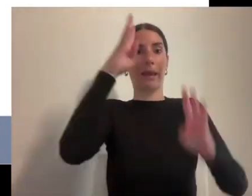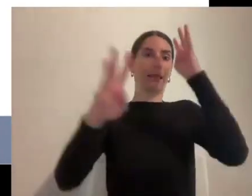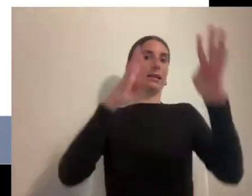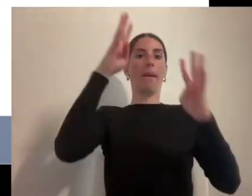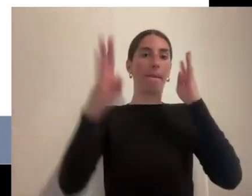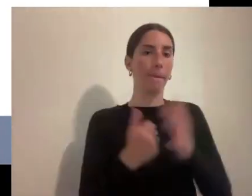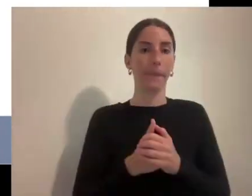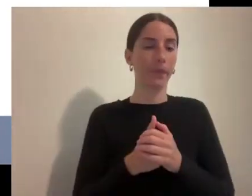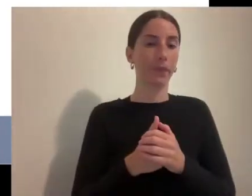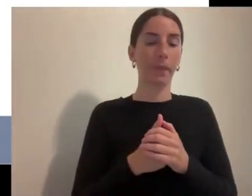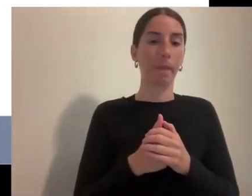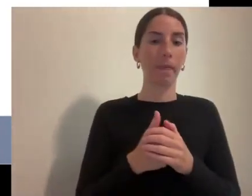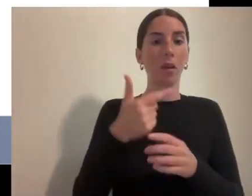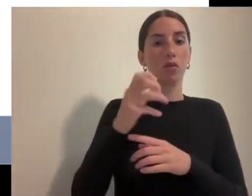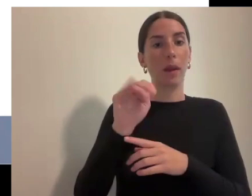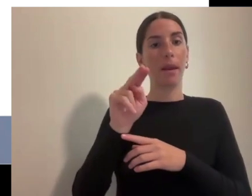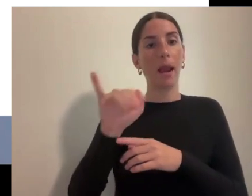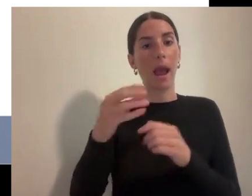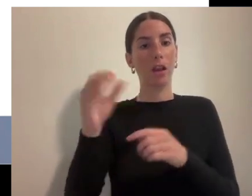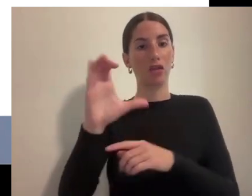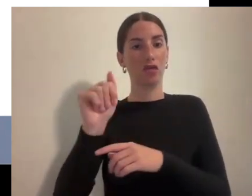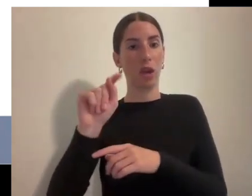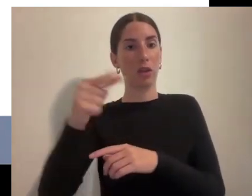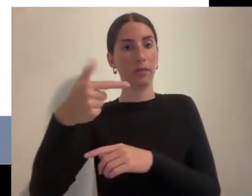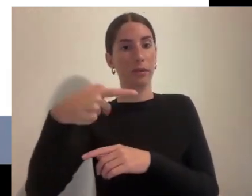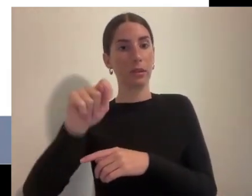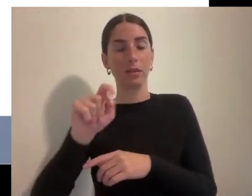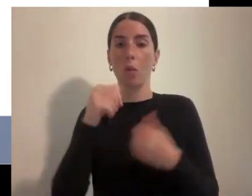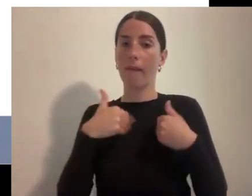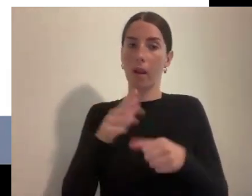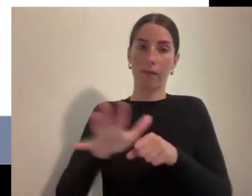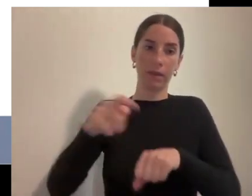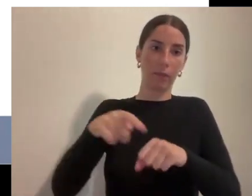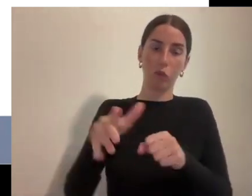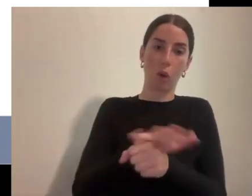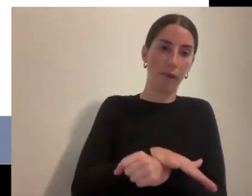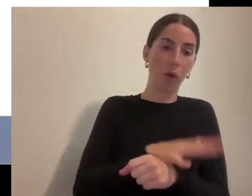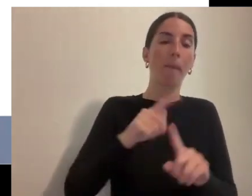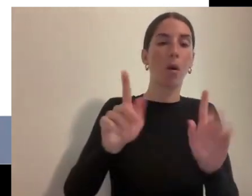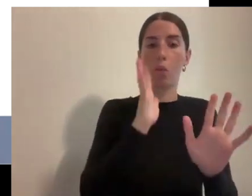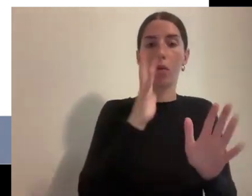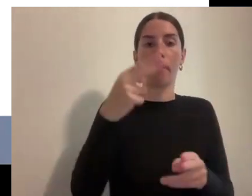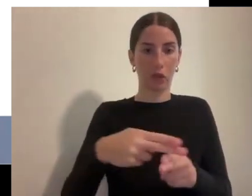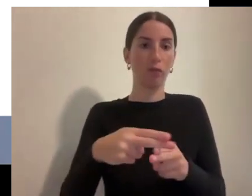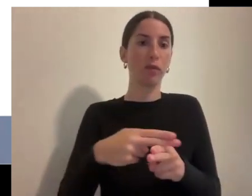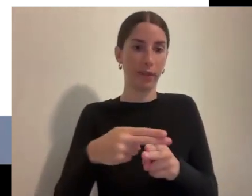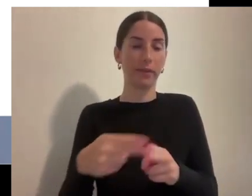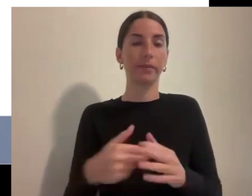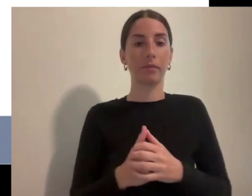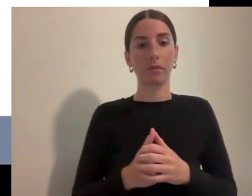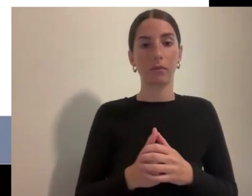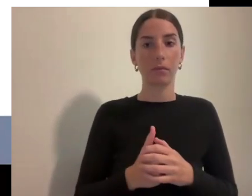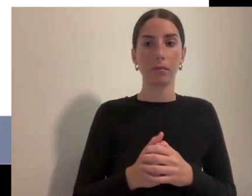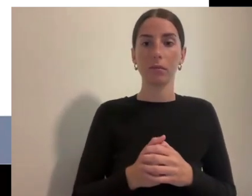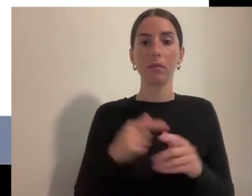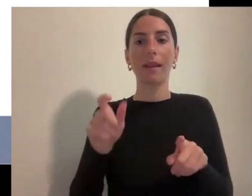Difference between Gemini and ChatGPT, we won't have enough time to cover that, but I will mention that briefly. Now, Megumi is asking,